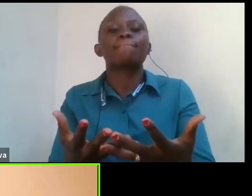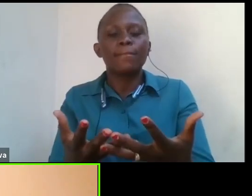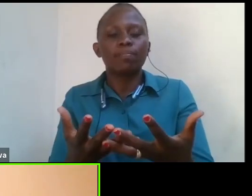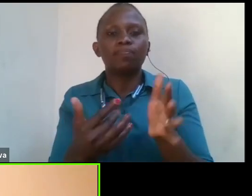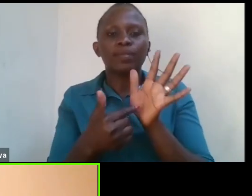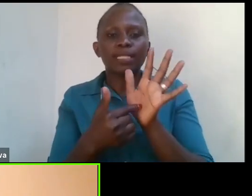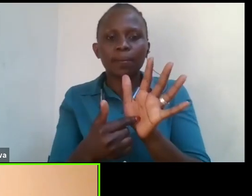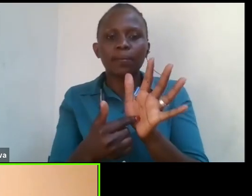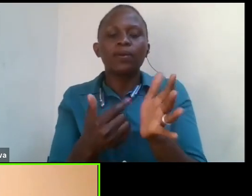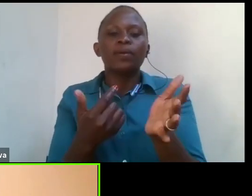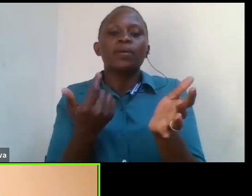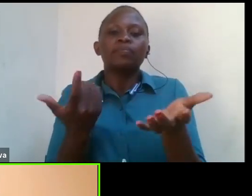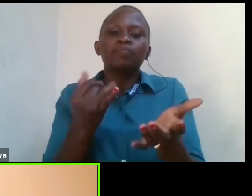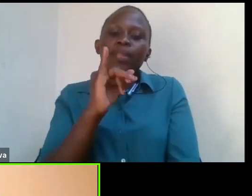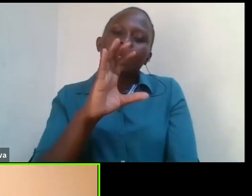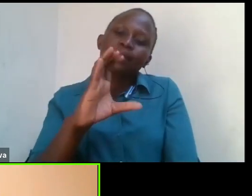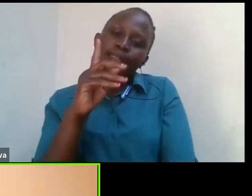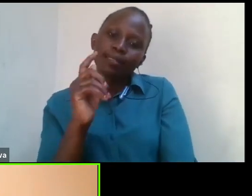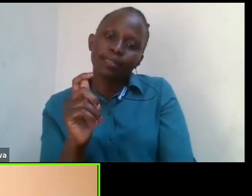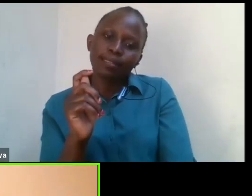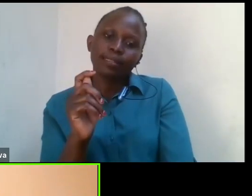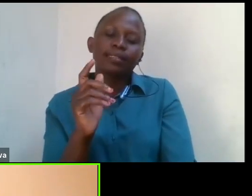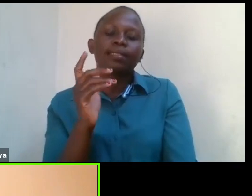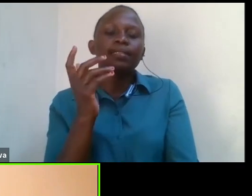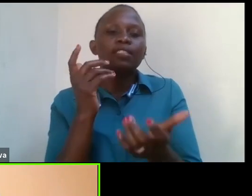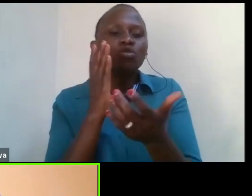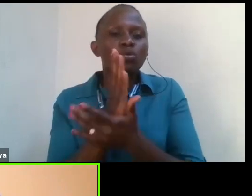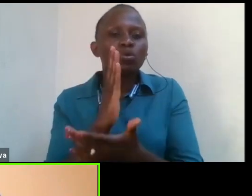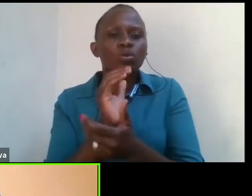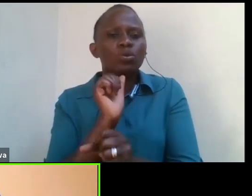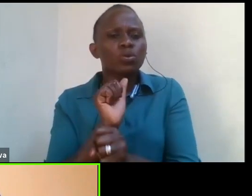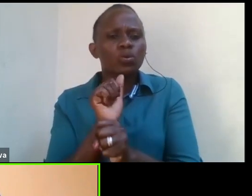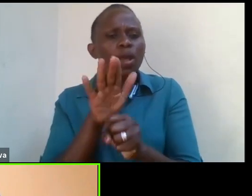STEM and ICT, you do a lot of